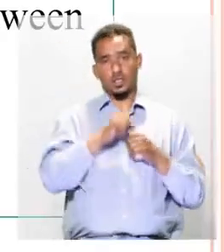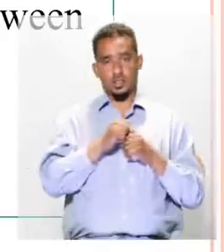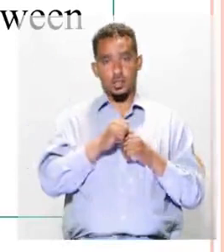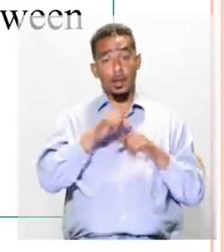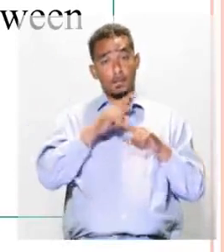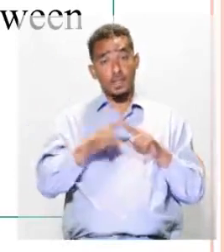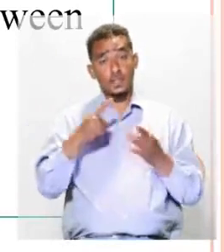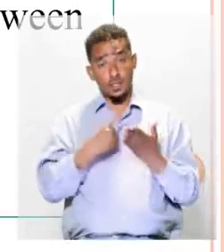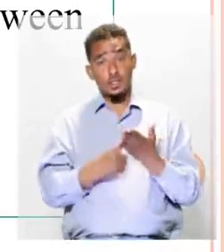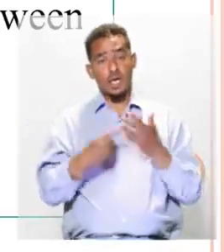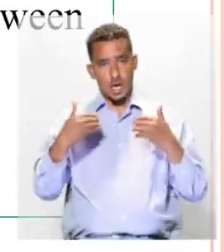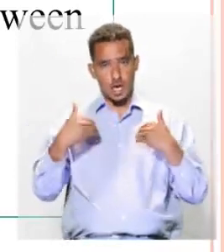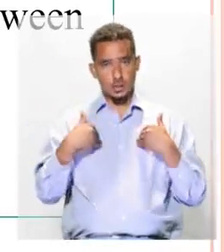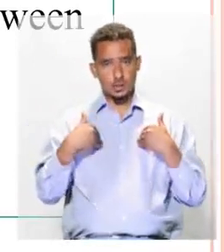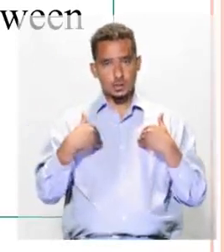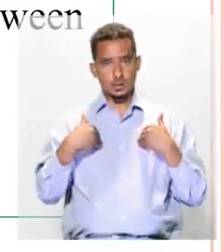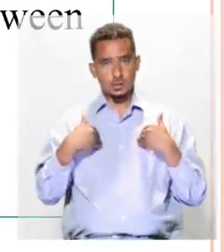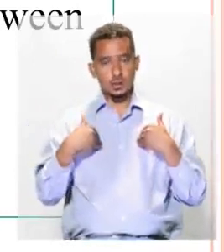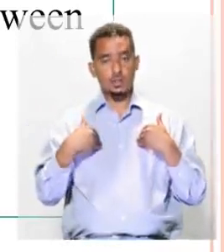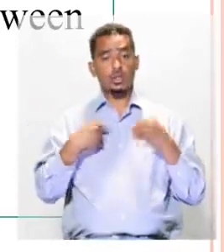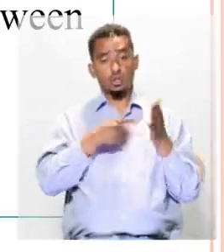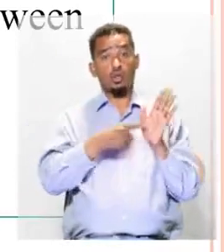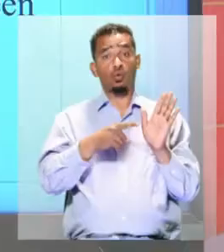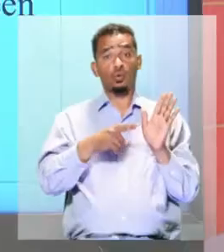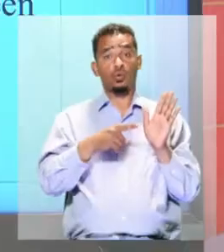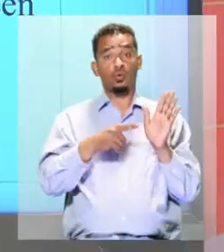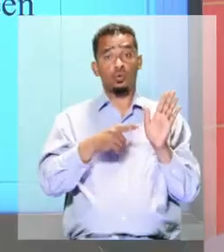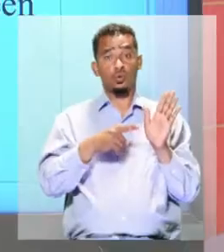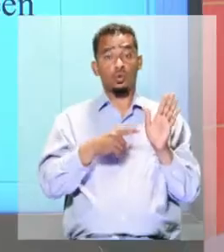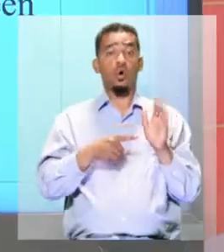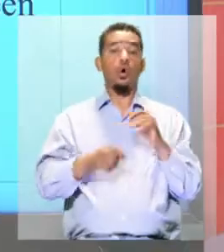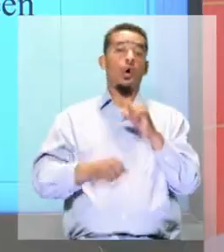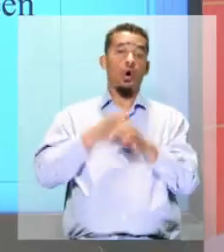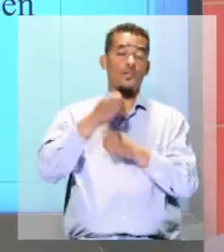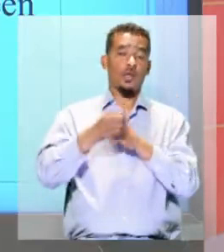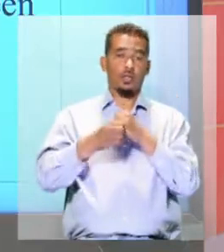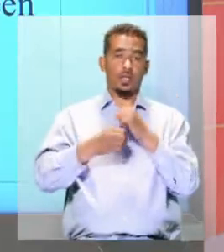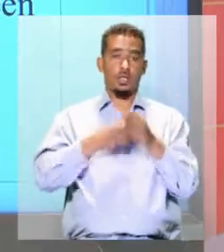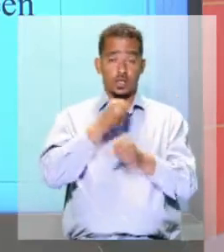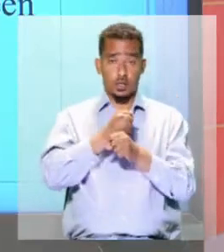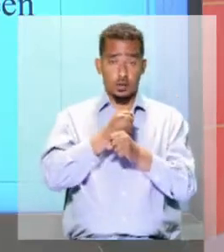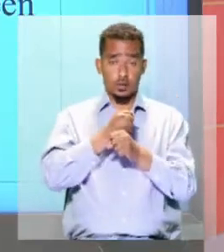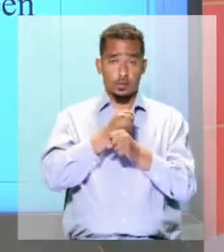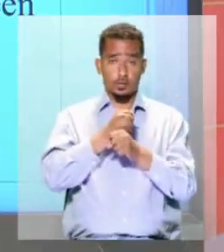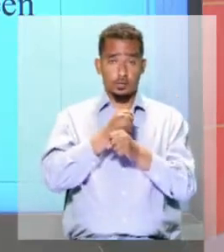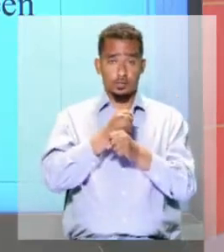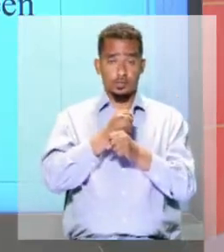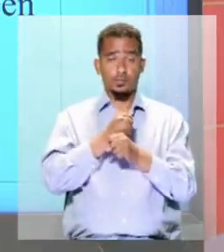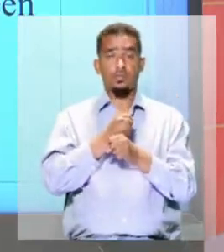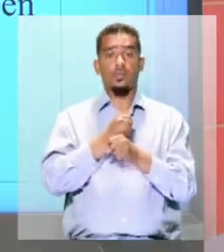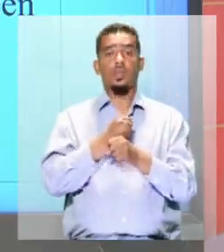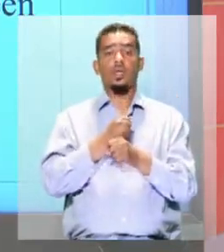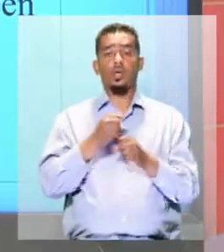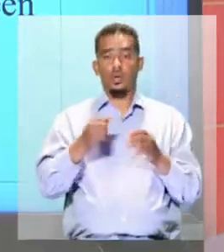But this has shown a significant coverage over the last 5 years, despite